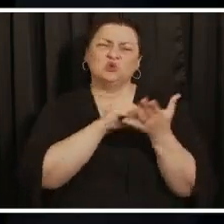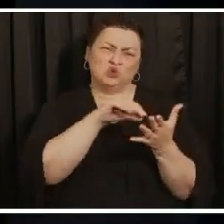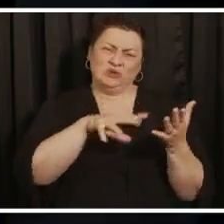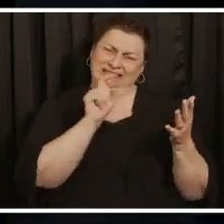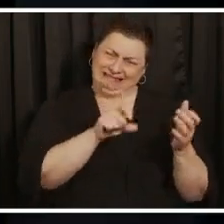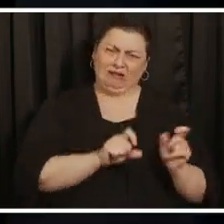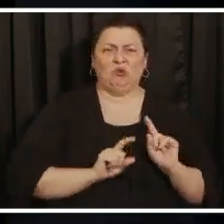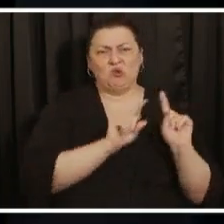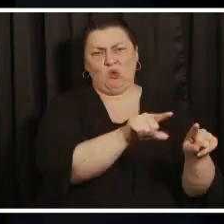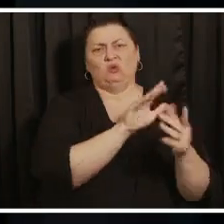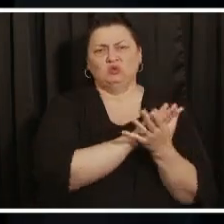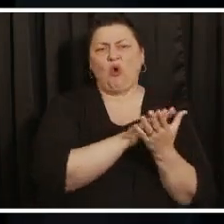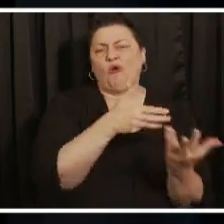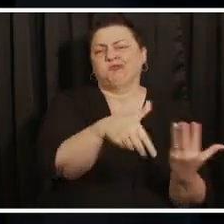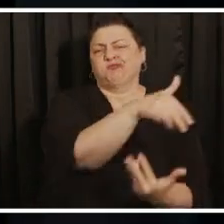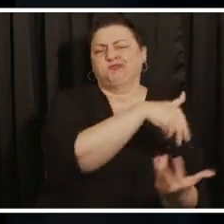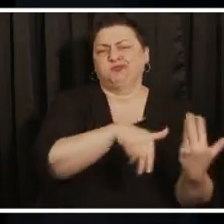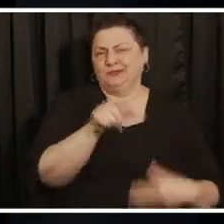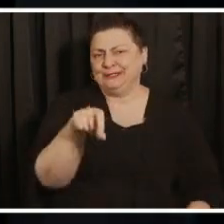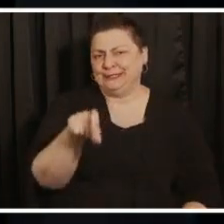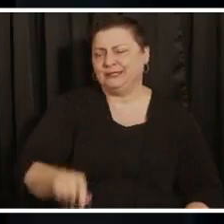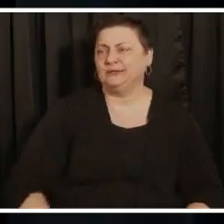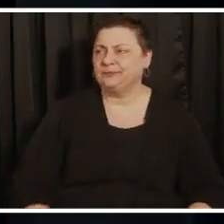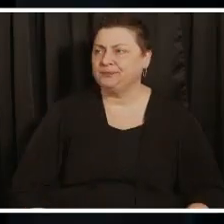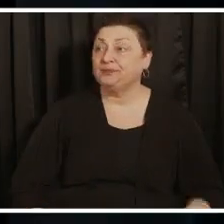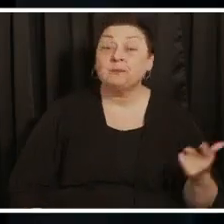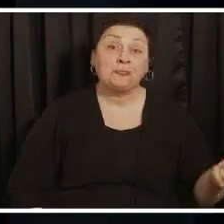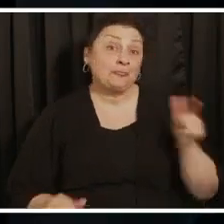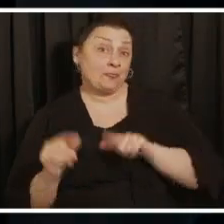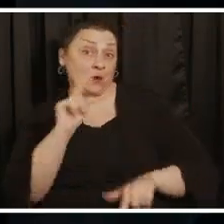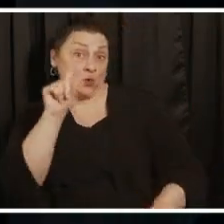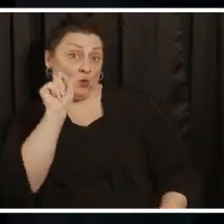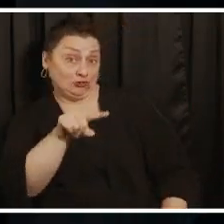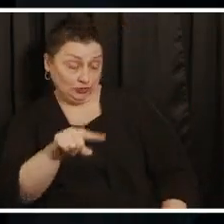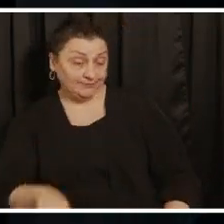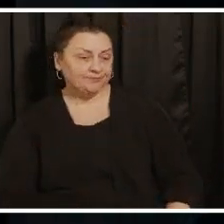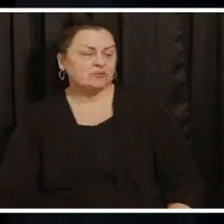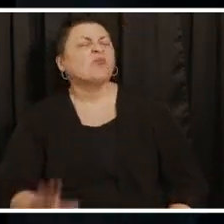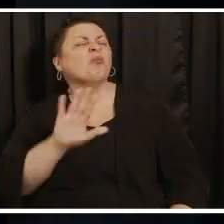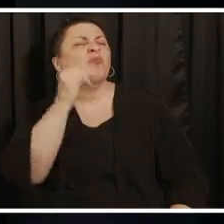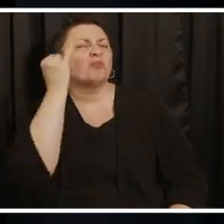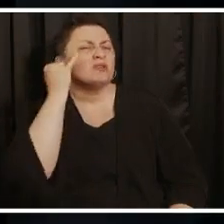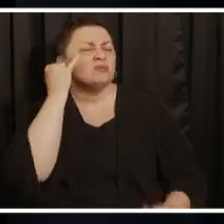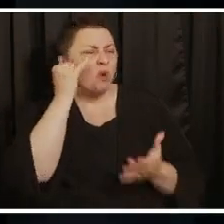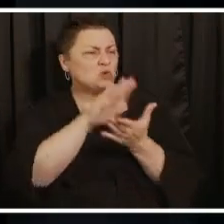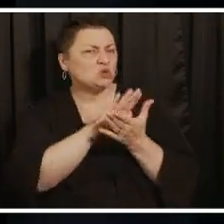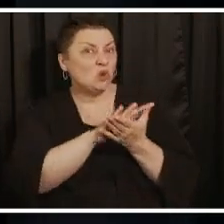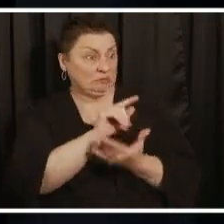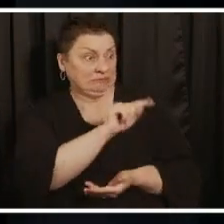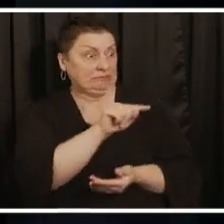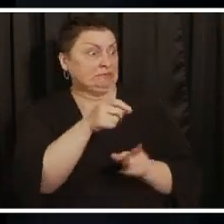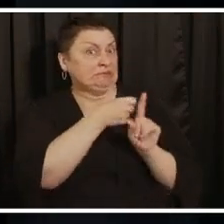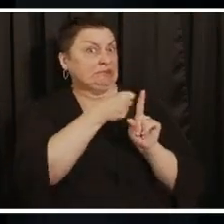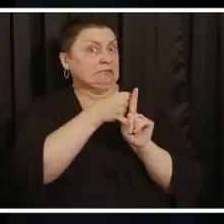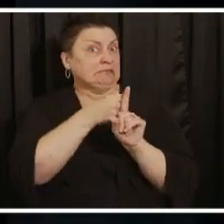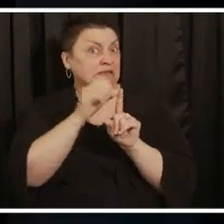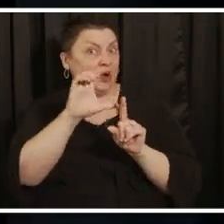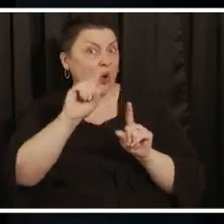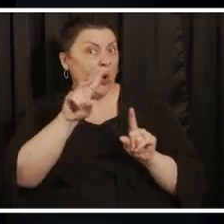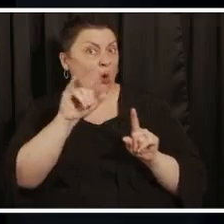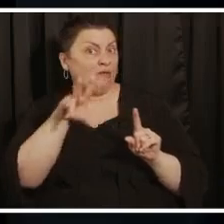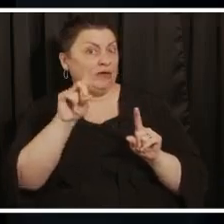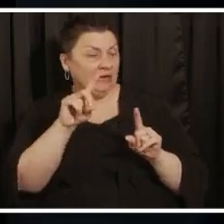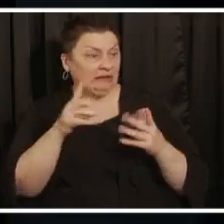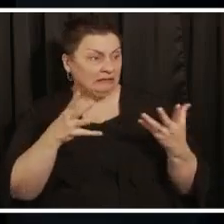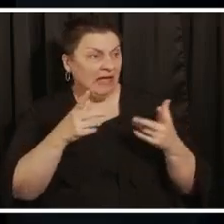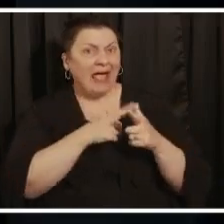question, Following up on that question, so let's say a school does have a lot of cases and then they had to go remote. Oh, yeah. So